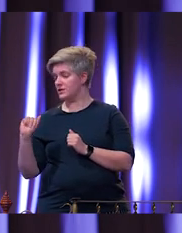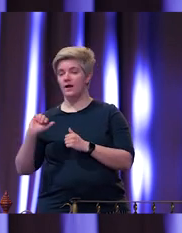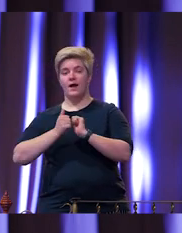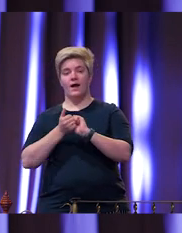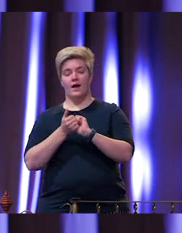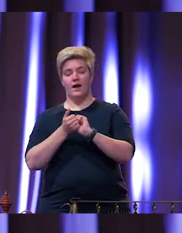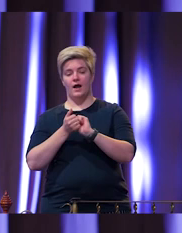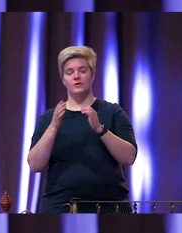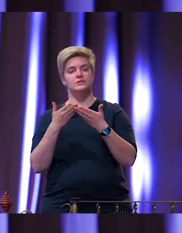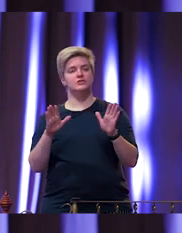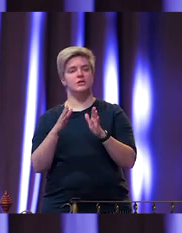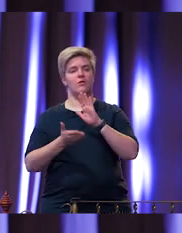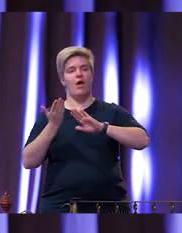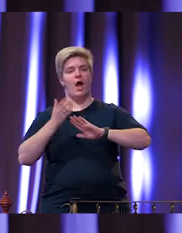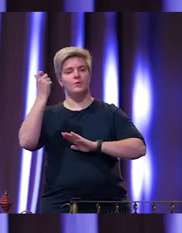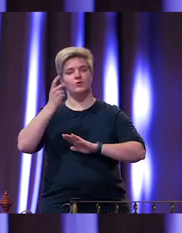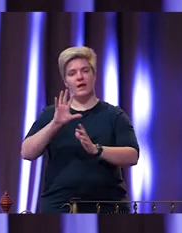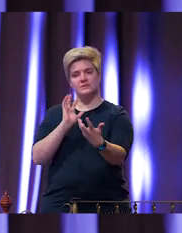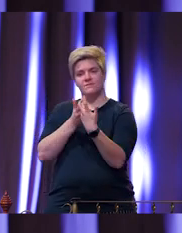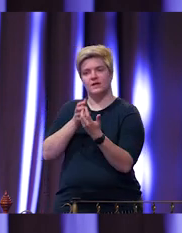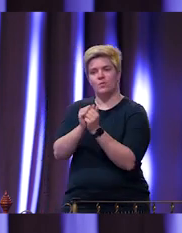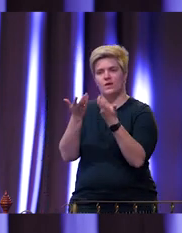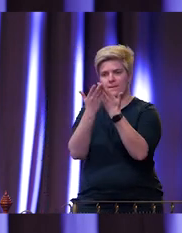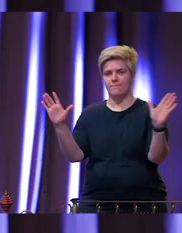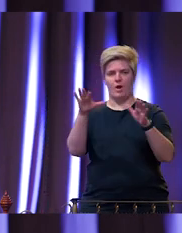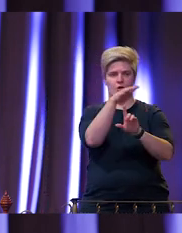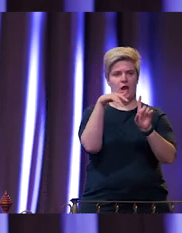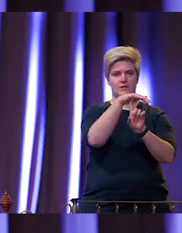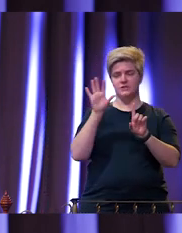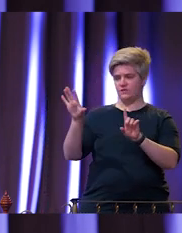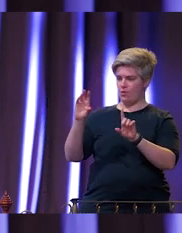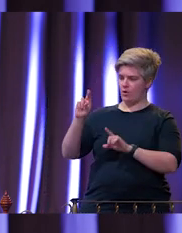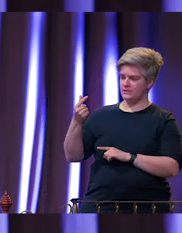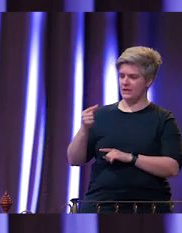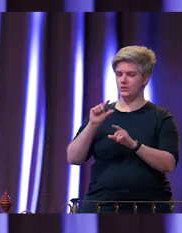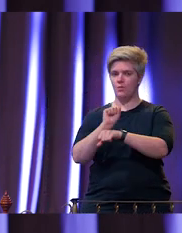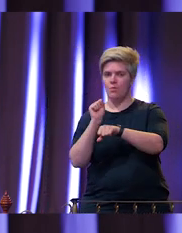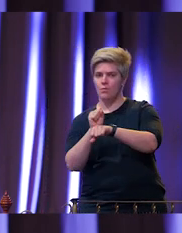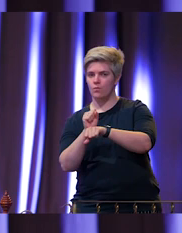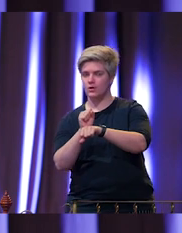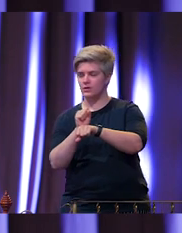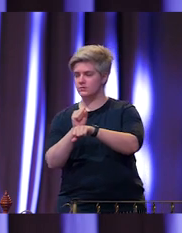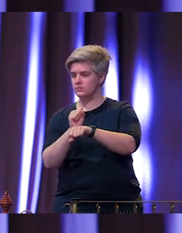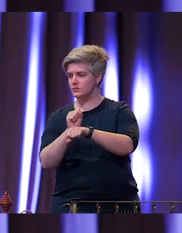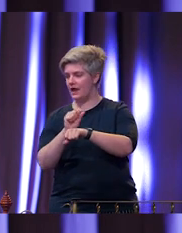operating grants fit within the broader context of your organization's work and grant making? And then just take it down the line.